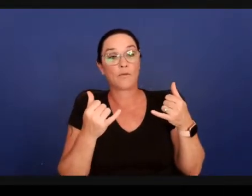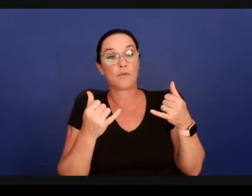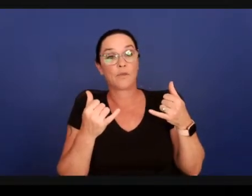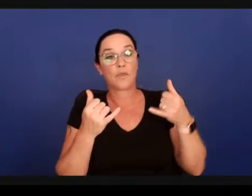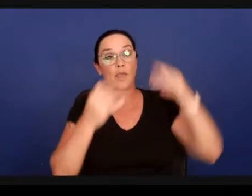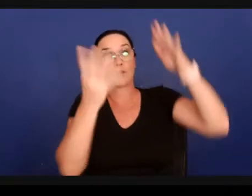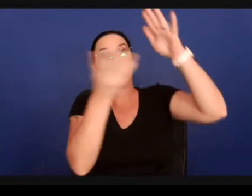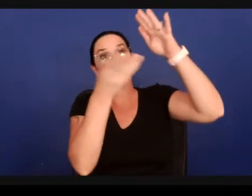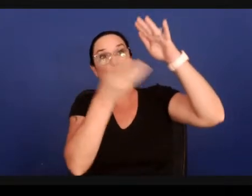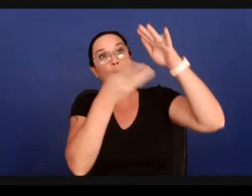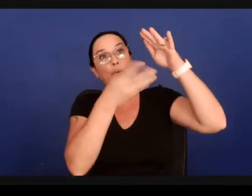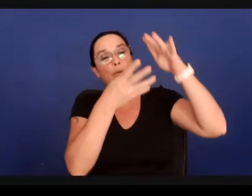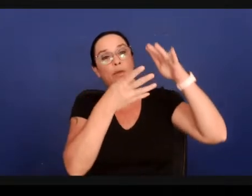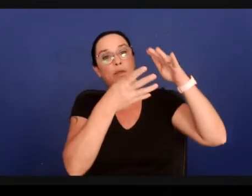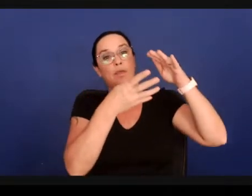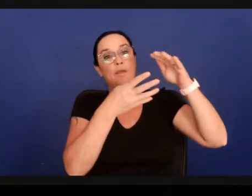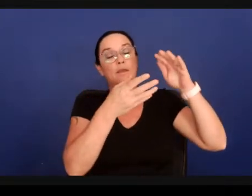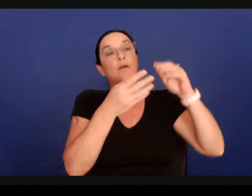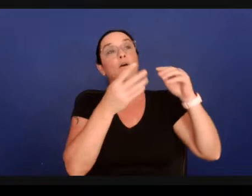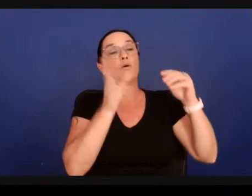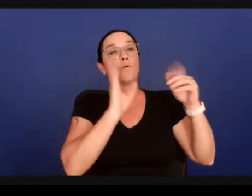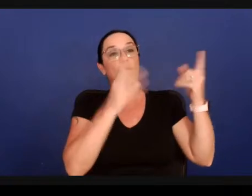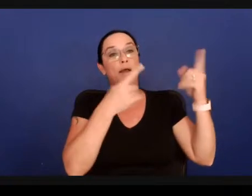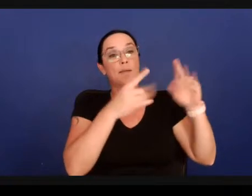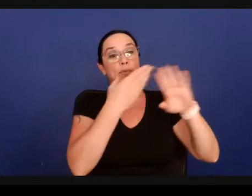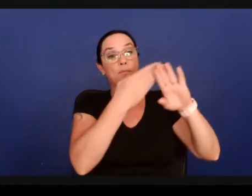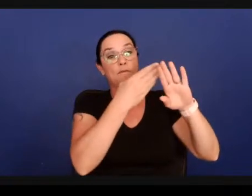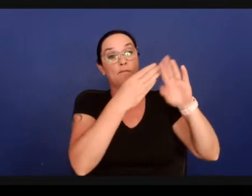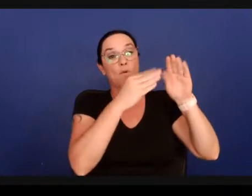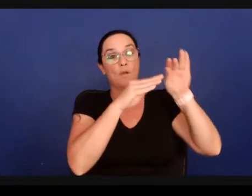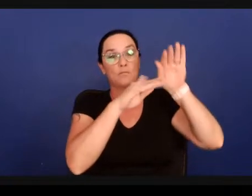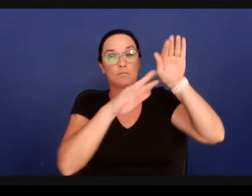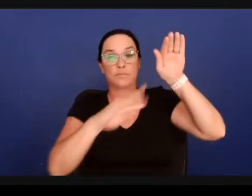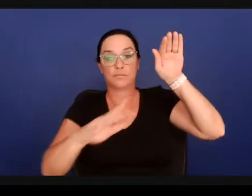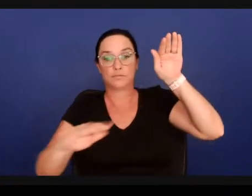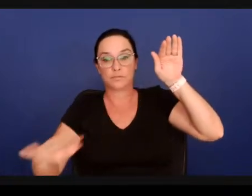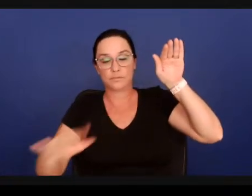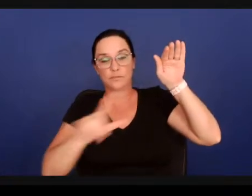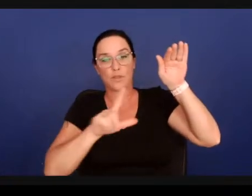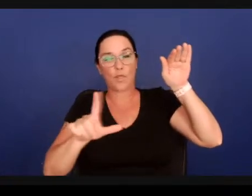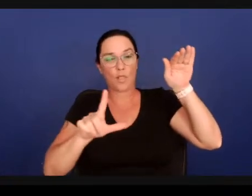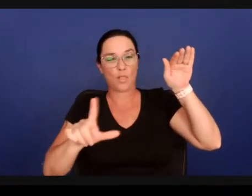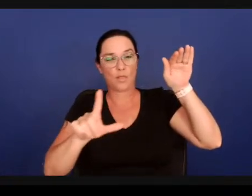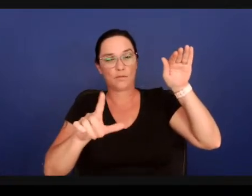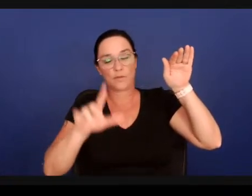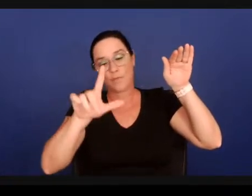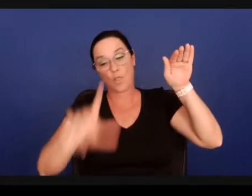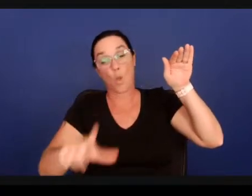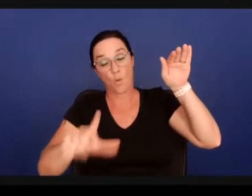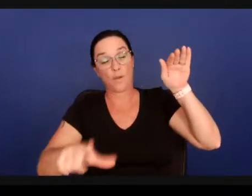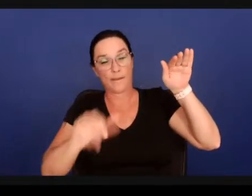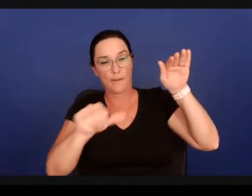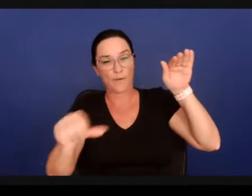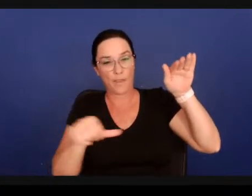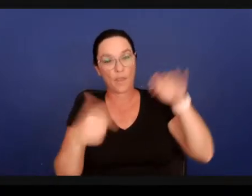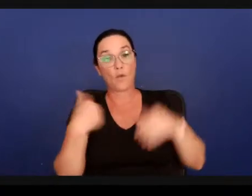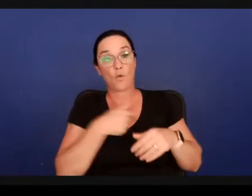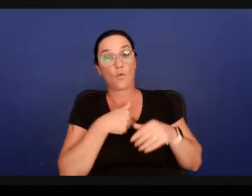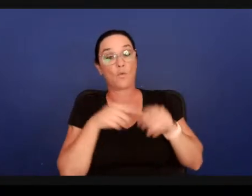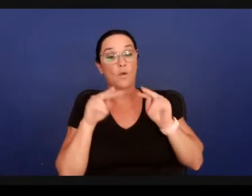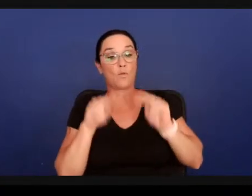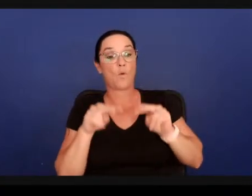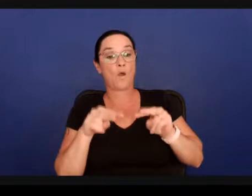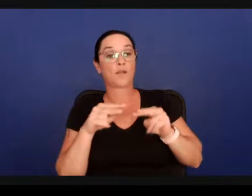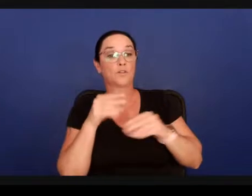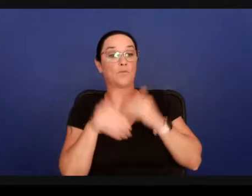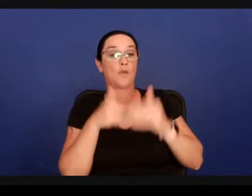actually move activity towards the lower part of the rift zone. And so we're tracking that progress. Perhaps